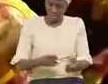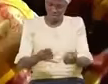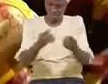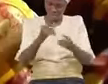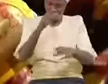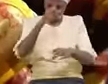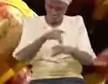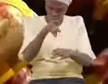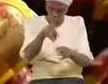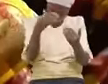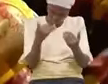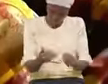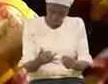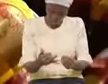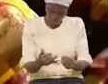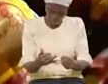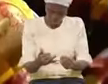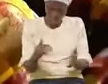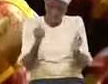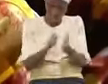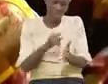Kristo be unseva mi ajifila